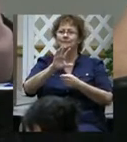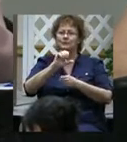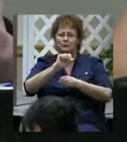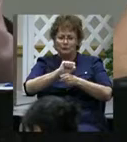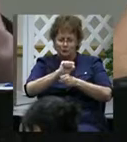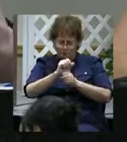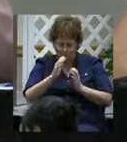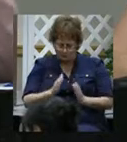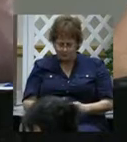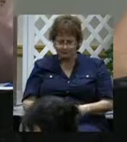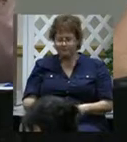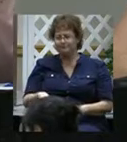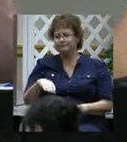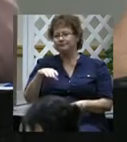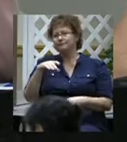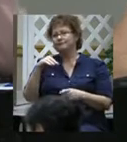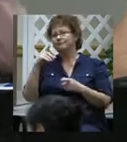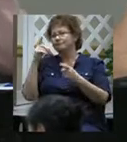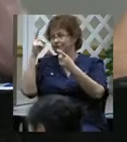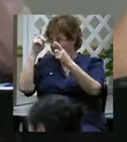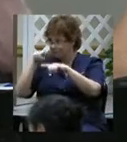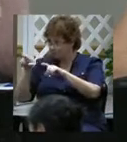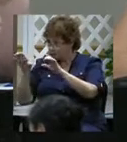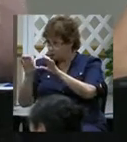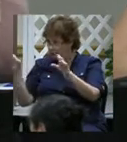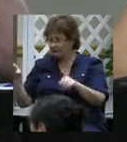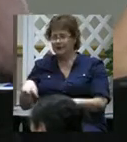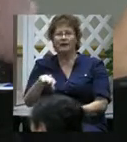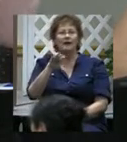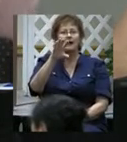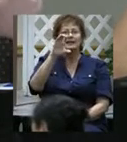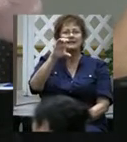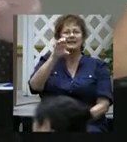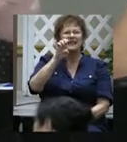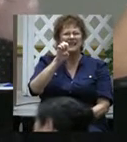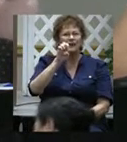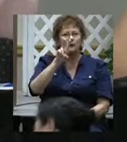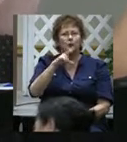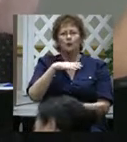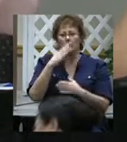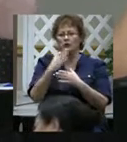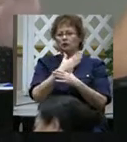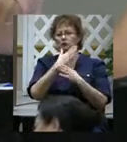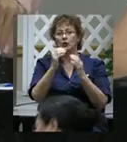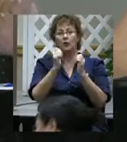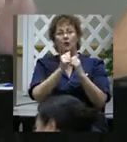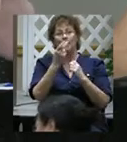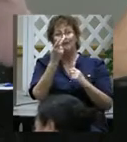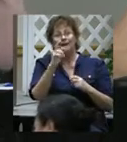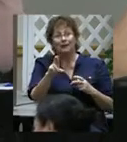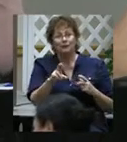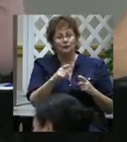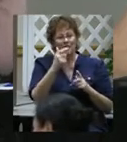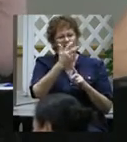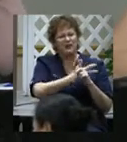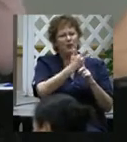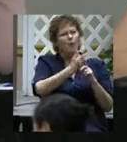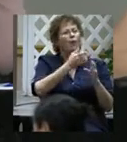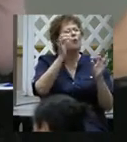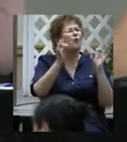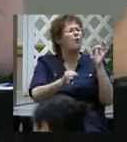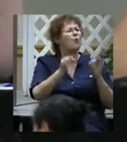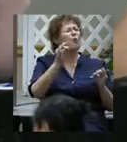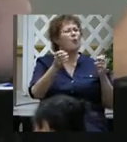compliance with CEUs. Human resources shares that with either the human resources department at each court or the court